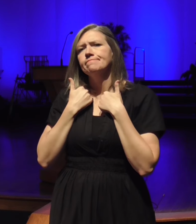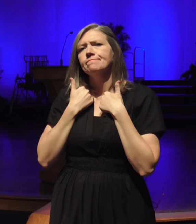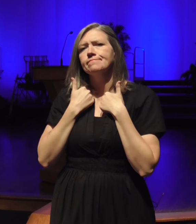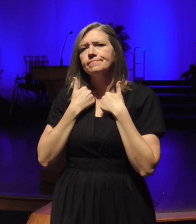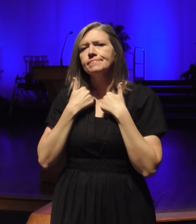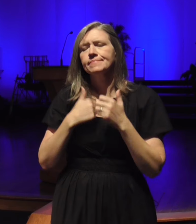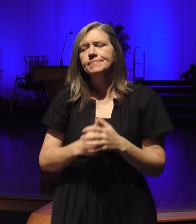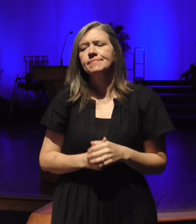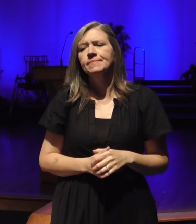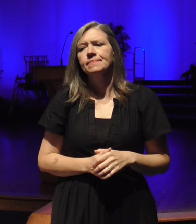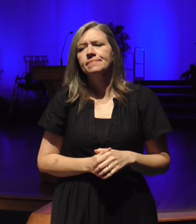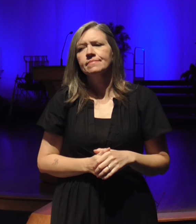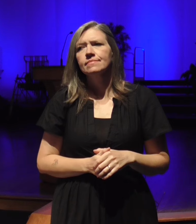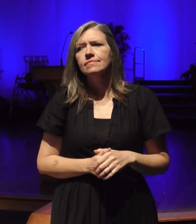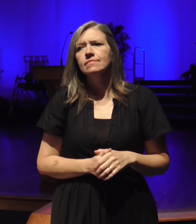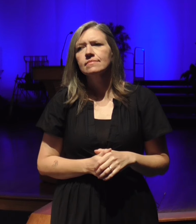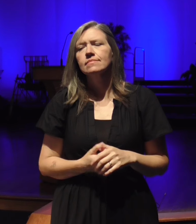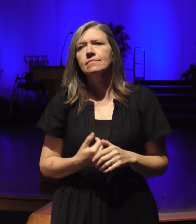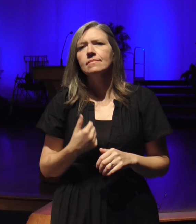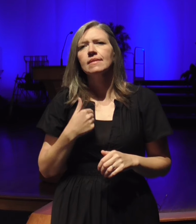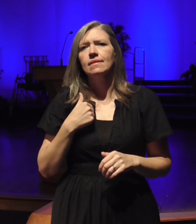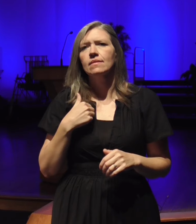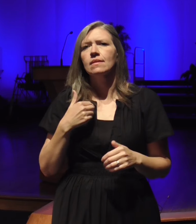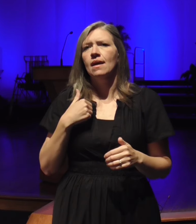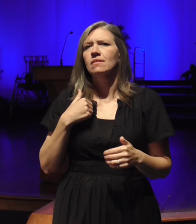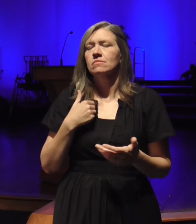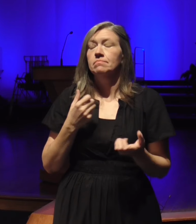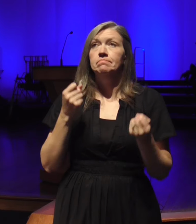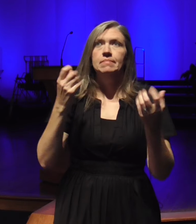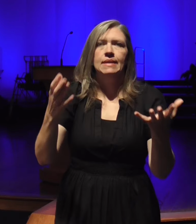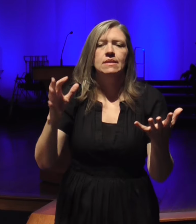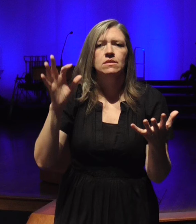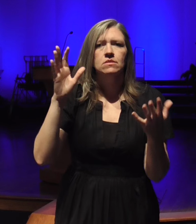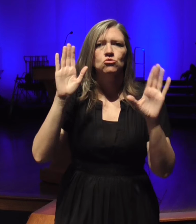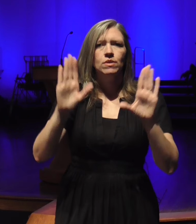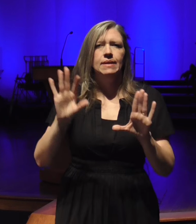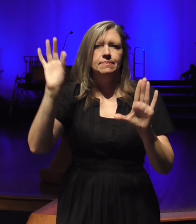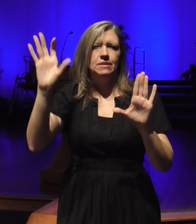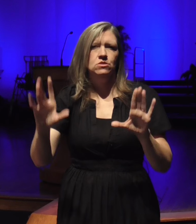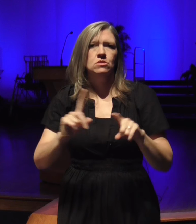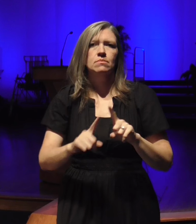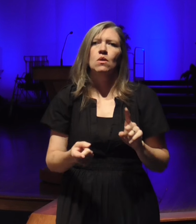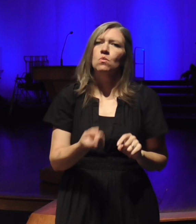power in every aspect of my life?